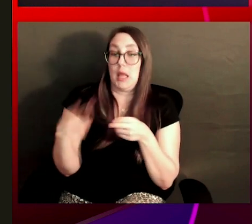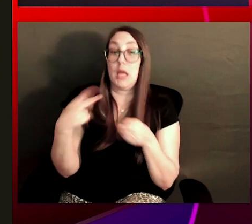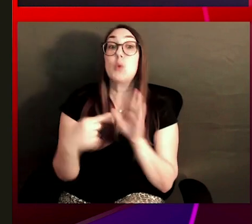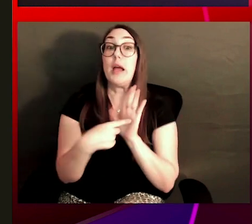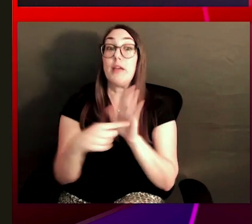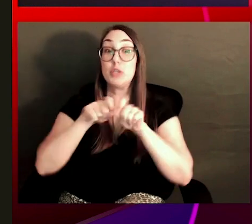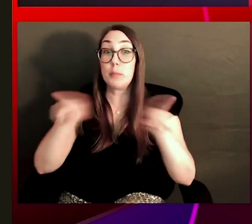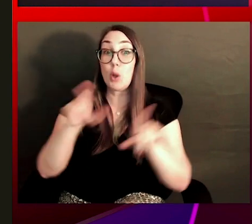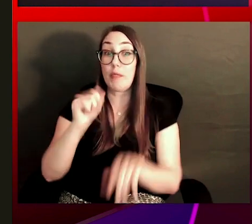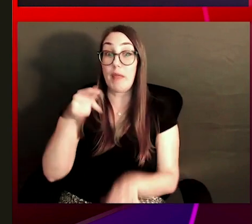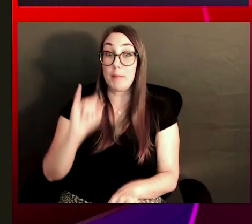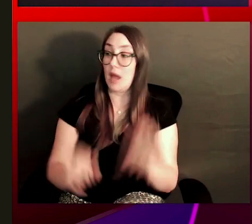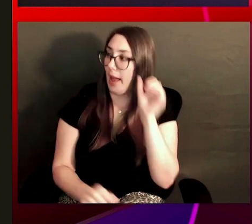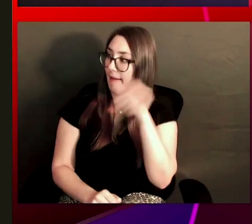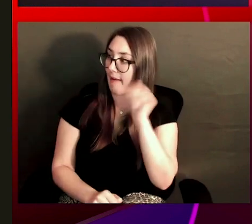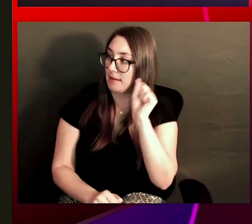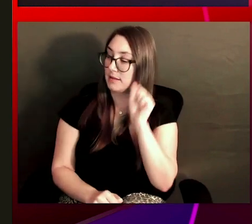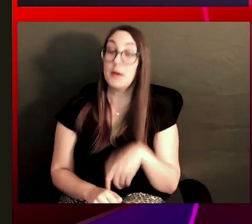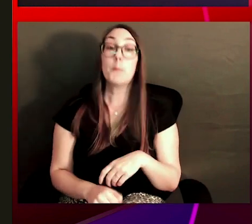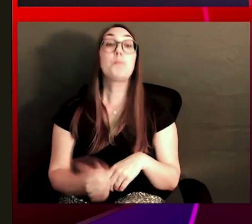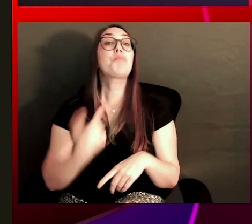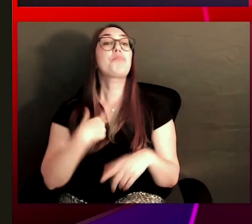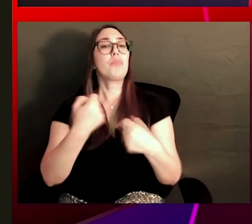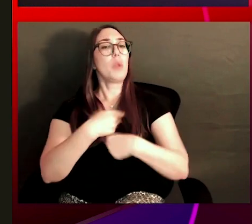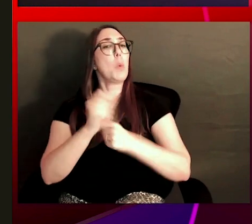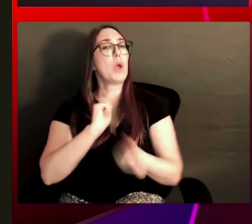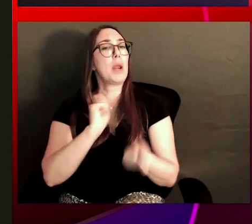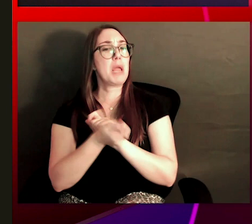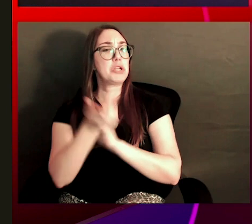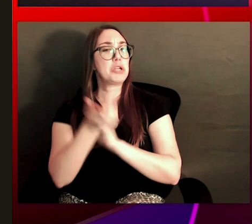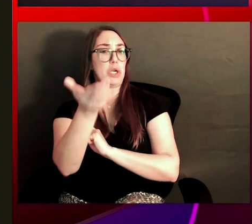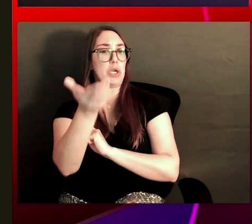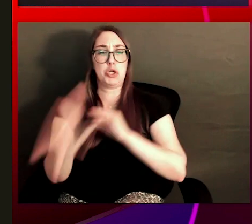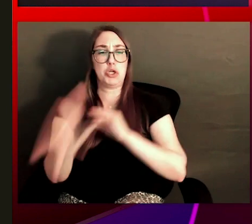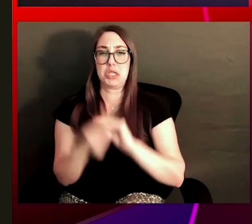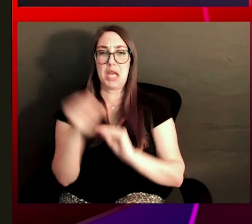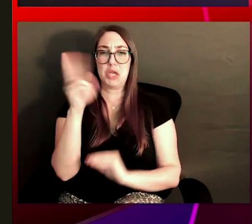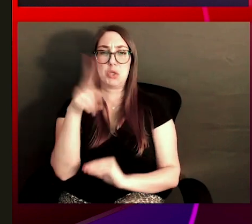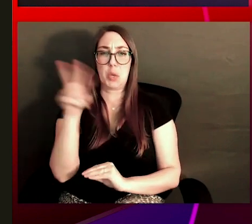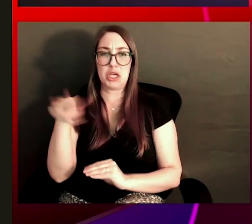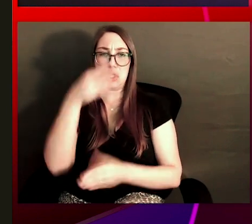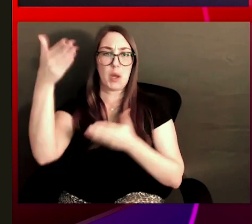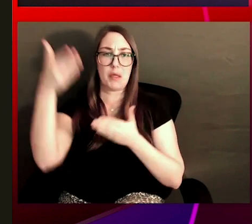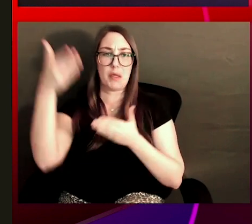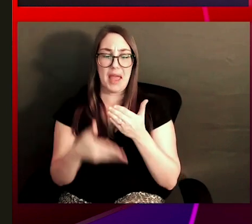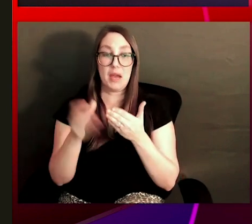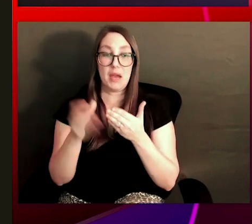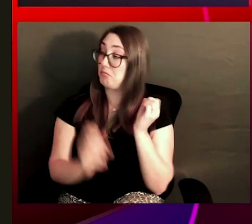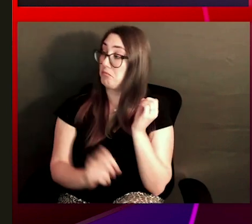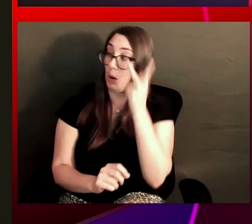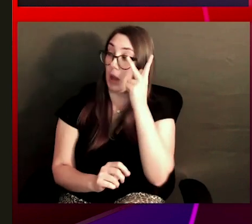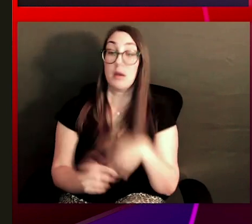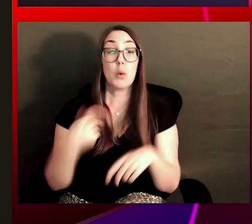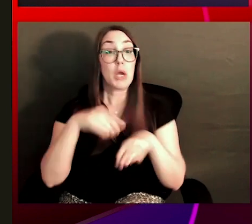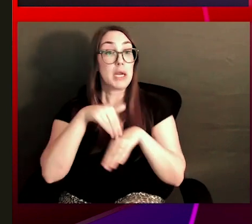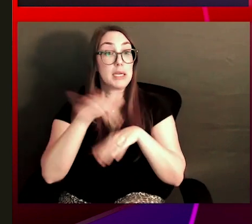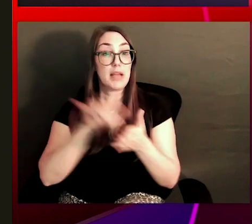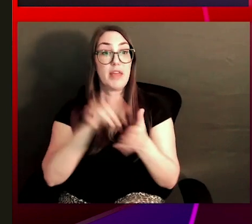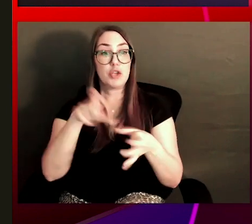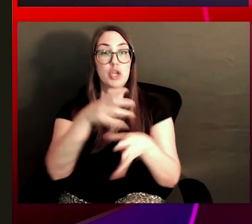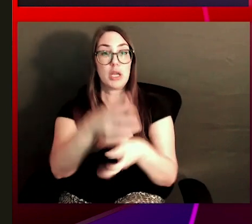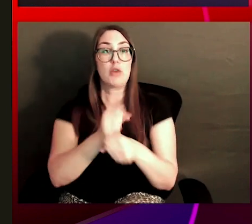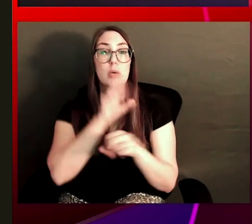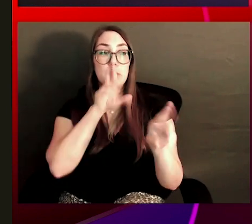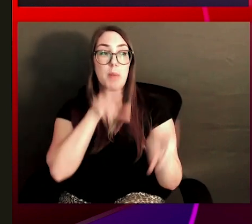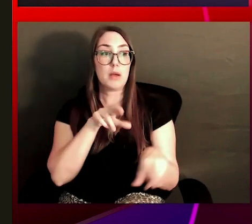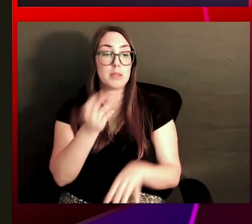Yes. So let's just make a change to this and just add 20 on the end. Okay. All right? We're going to send that, and we should get a response back in